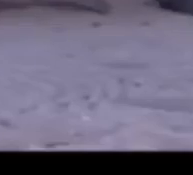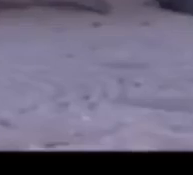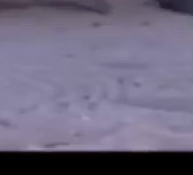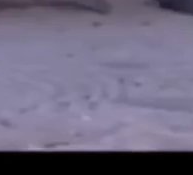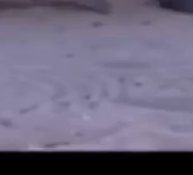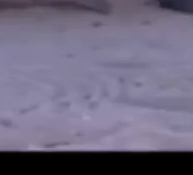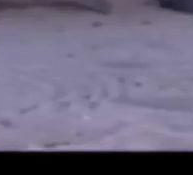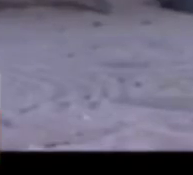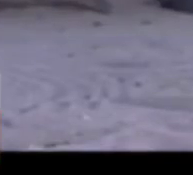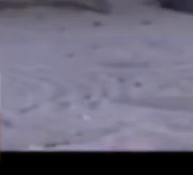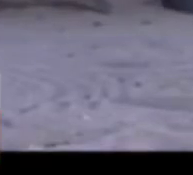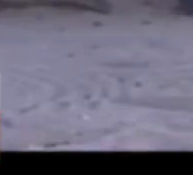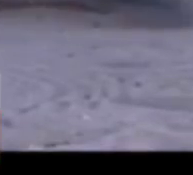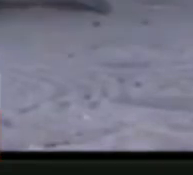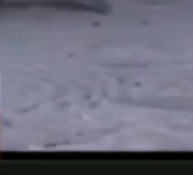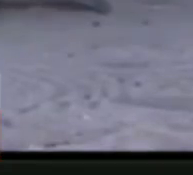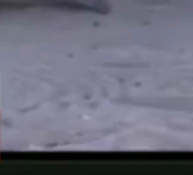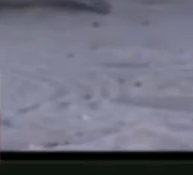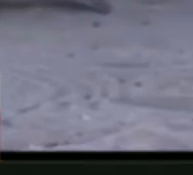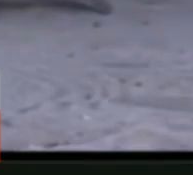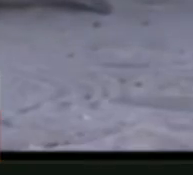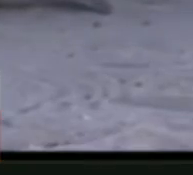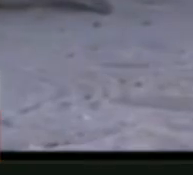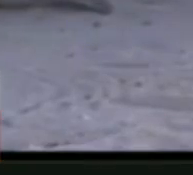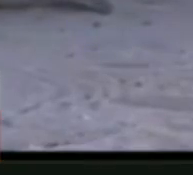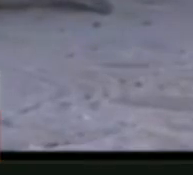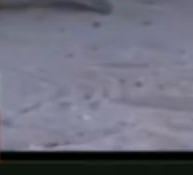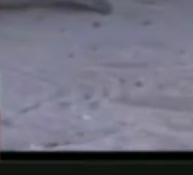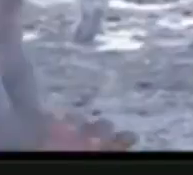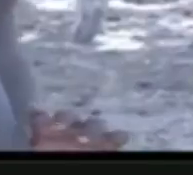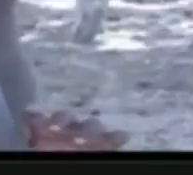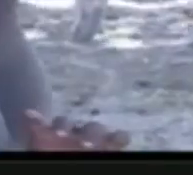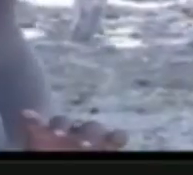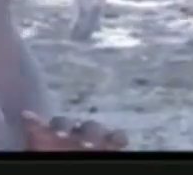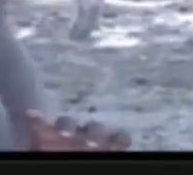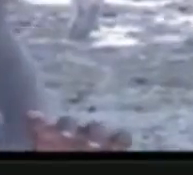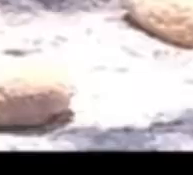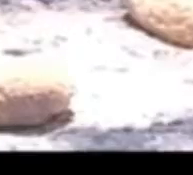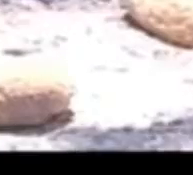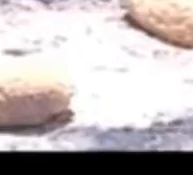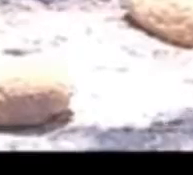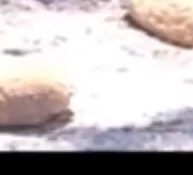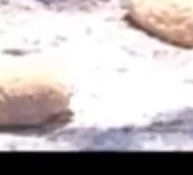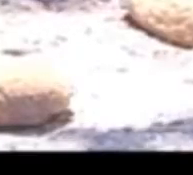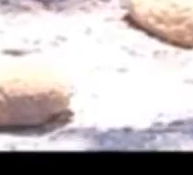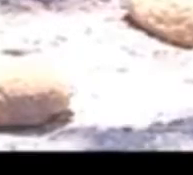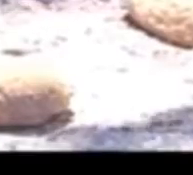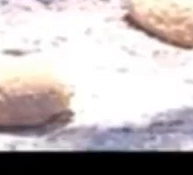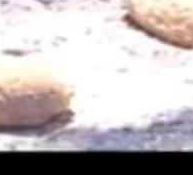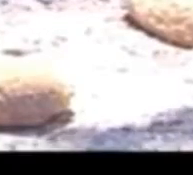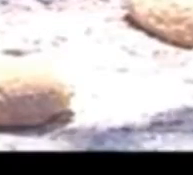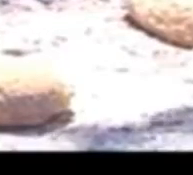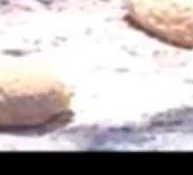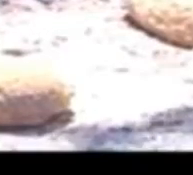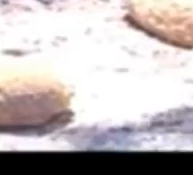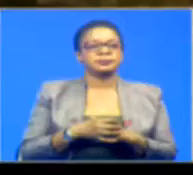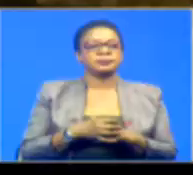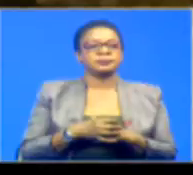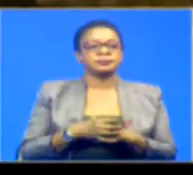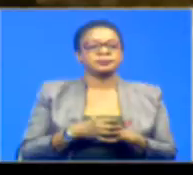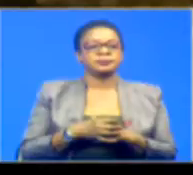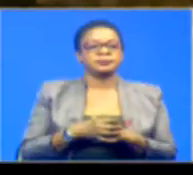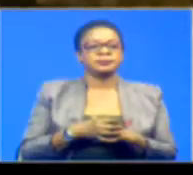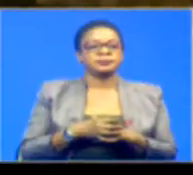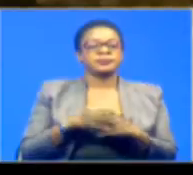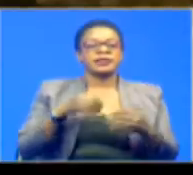Year in, year out, images of hunger-stricken families from drought-ravaged areas usually grace television screens and